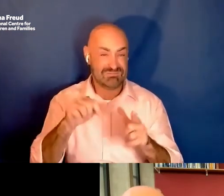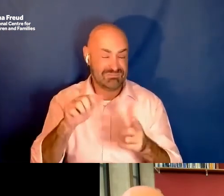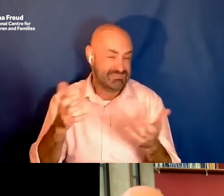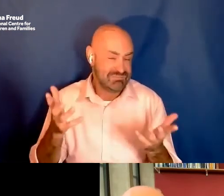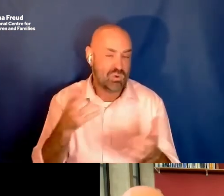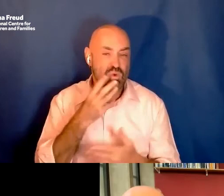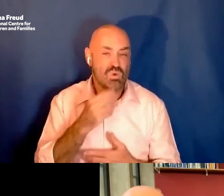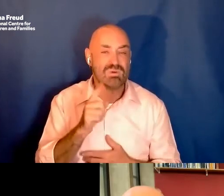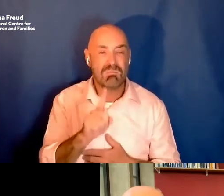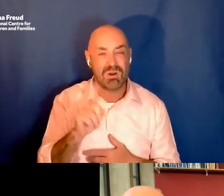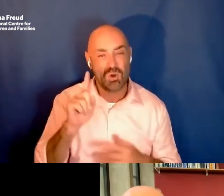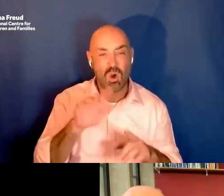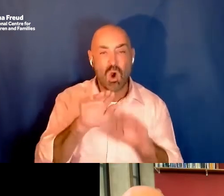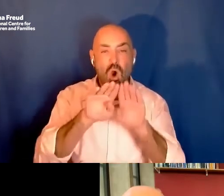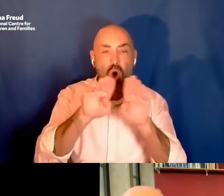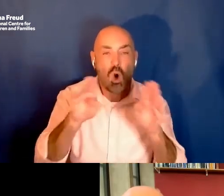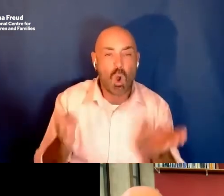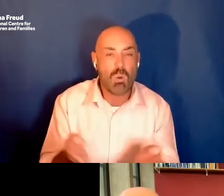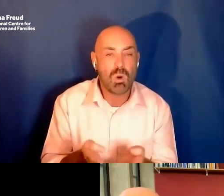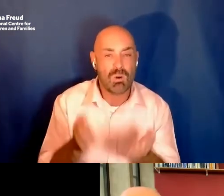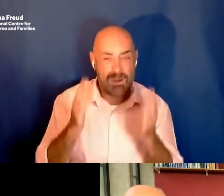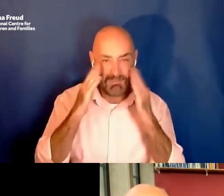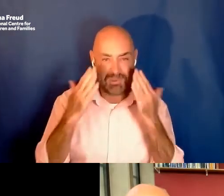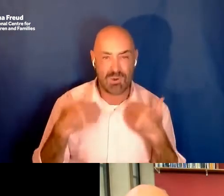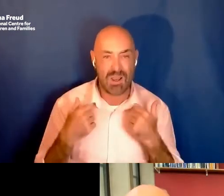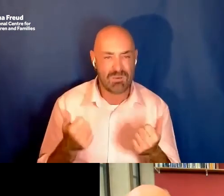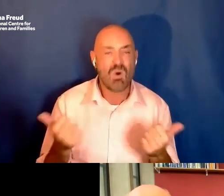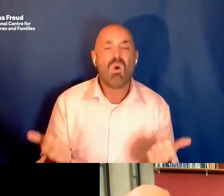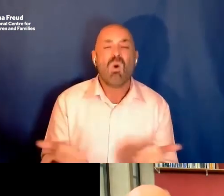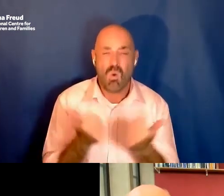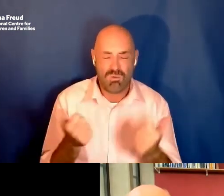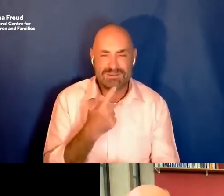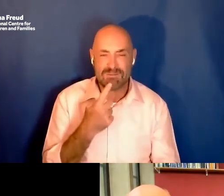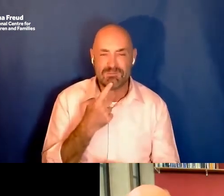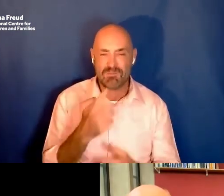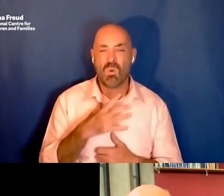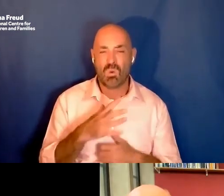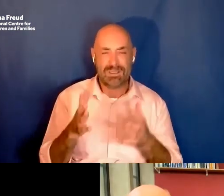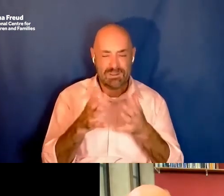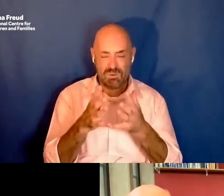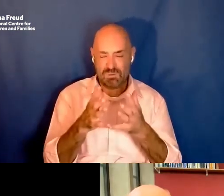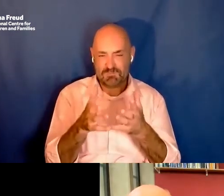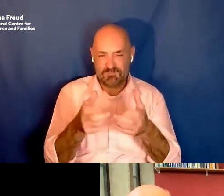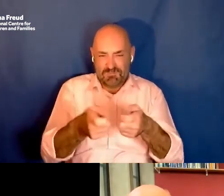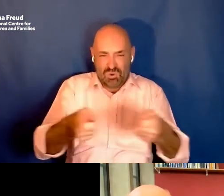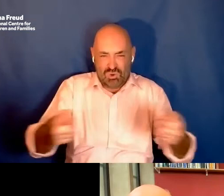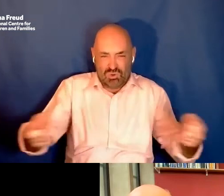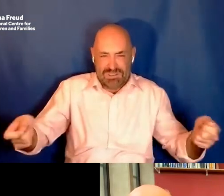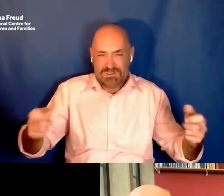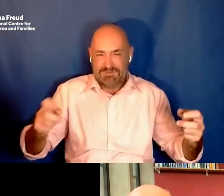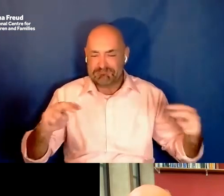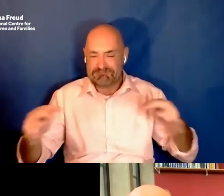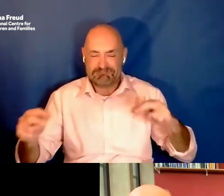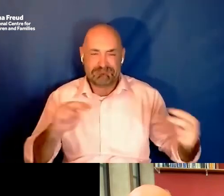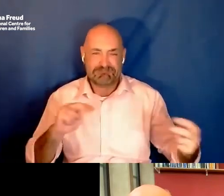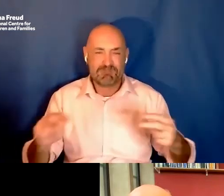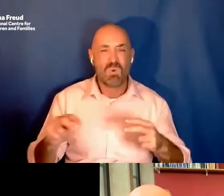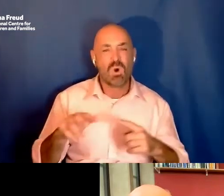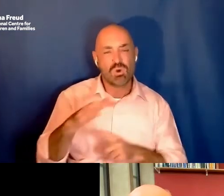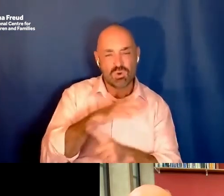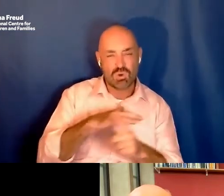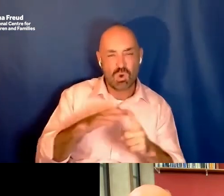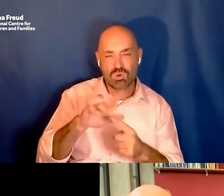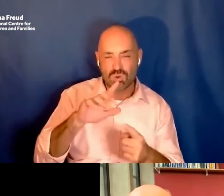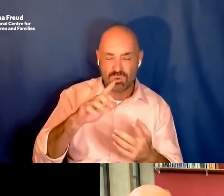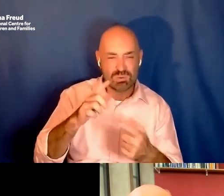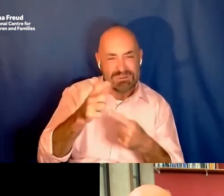global mental health is already saying we need to look at this wider context for mental health. We need to look at the social and environmental